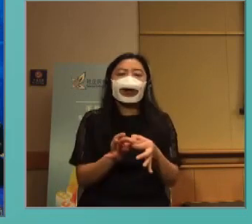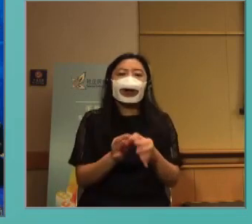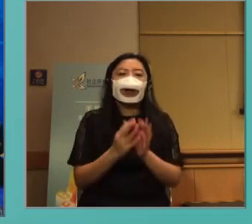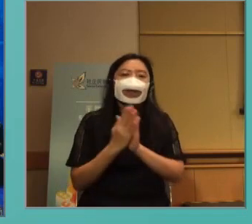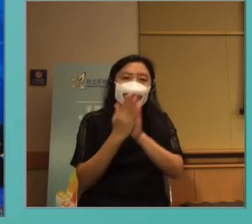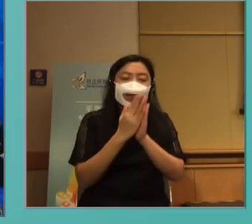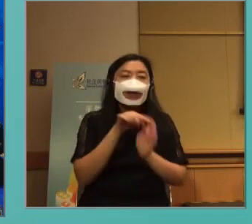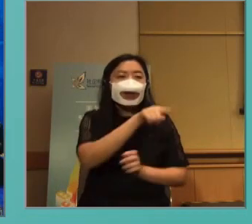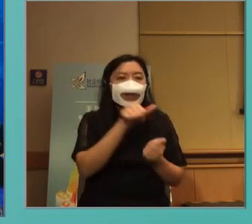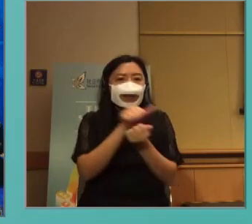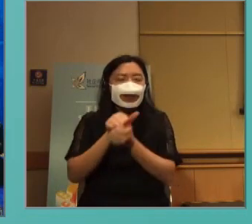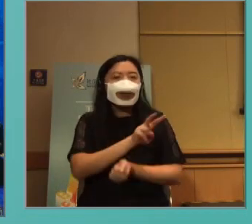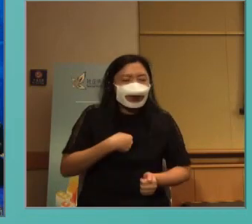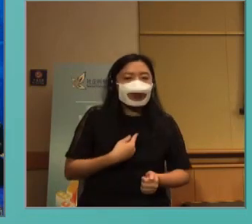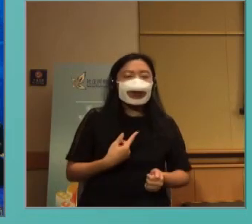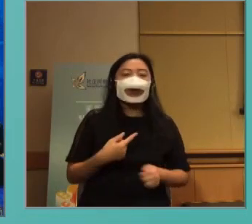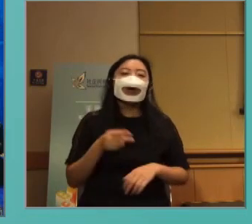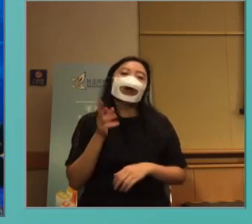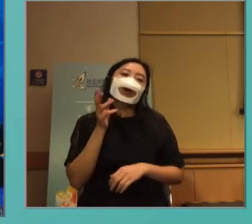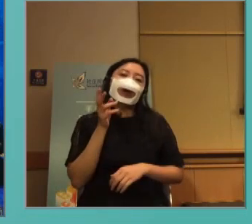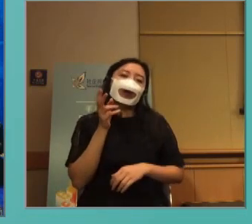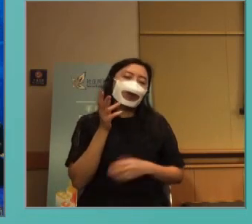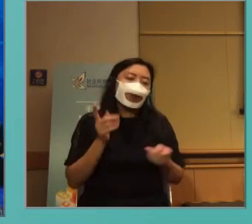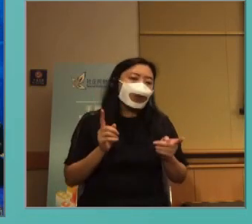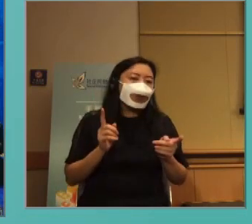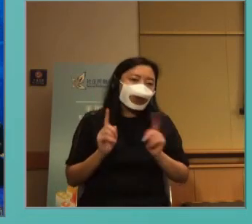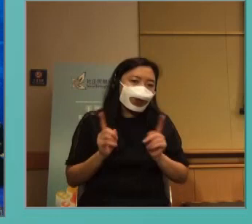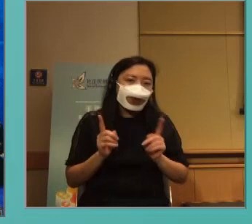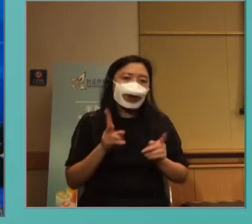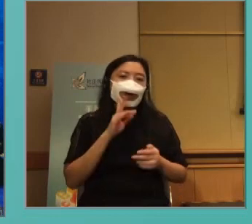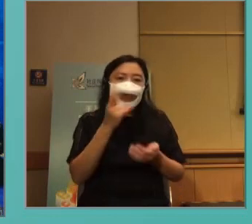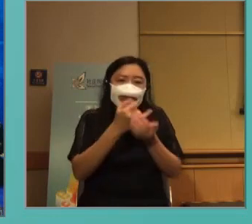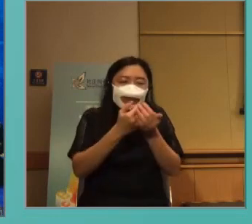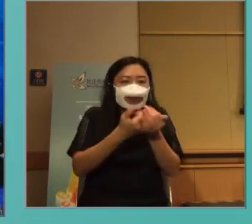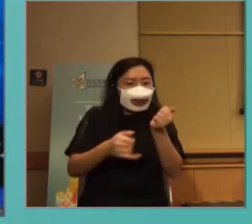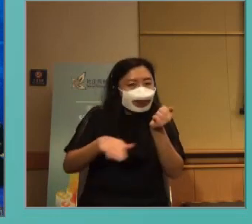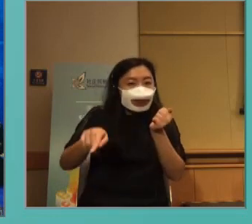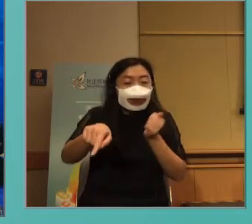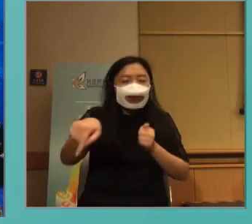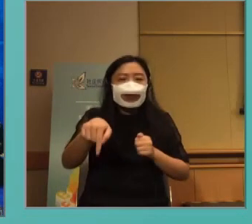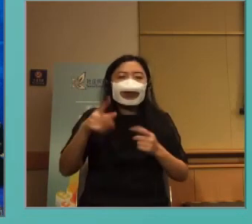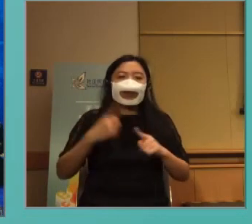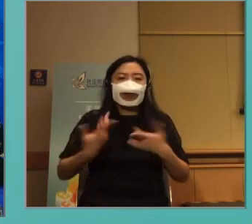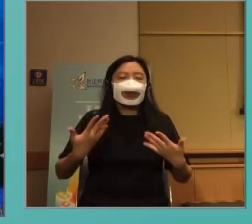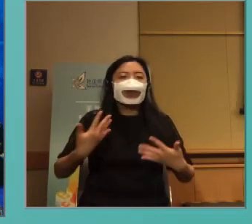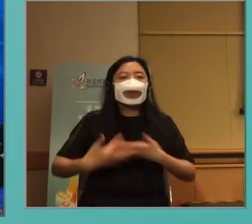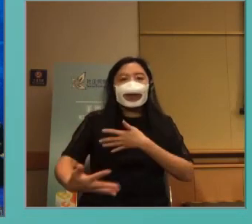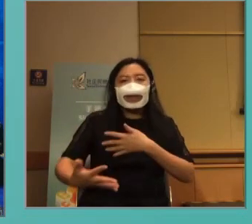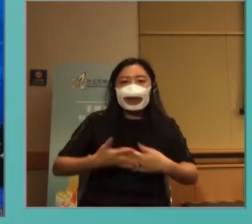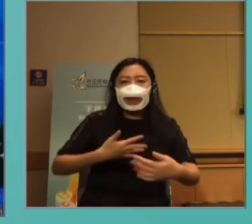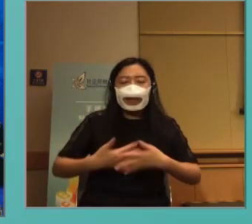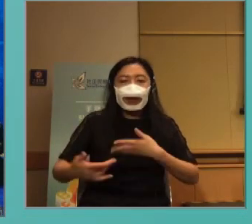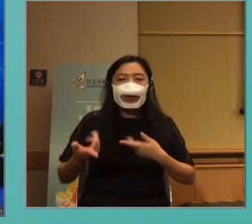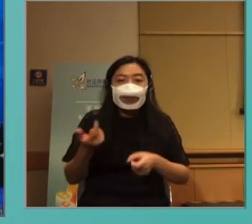that, your children are doing, how are they relaxing? They're actually probably playing a game. Who are they playing the game with? They're not